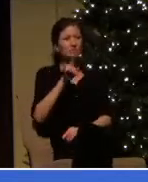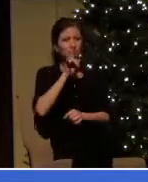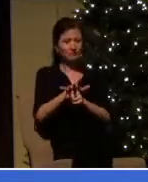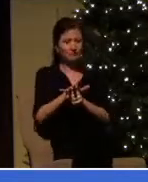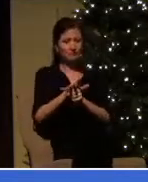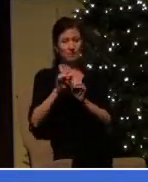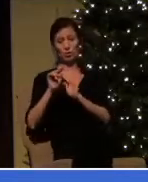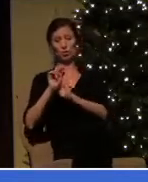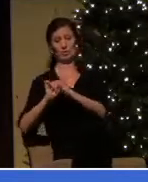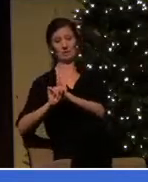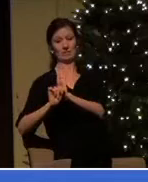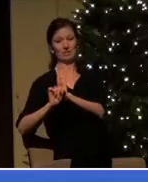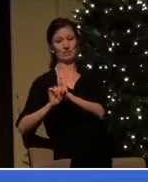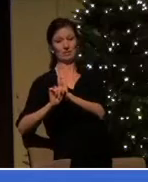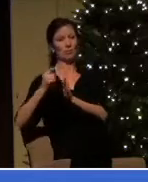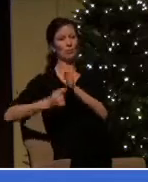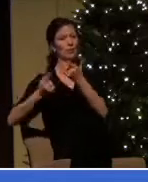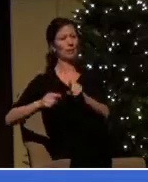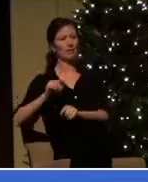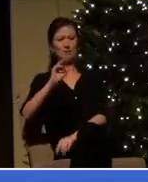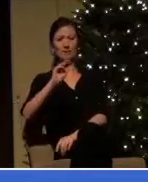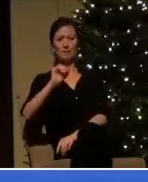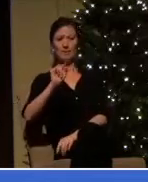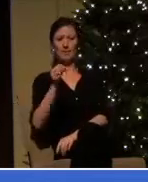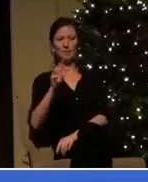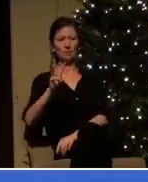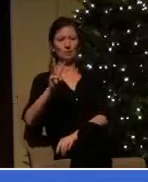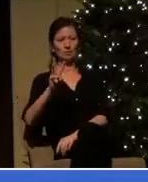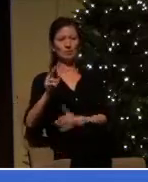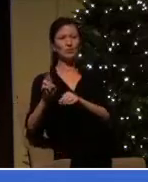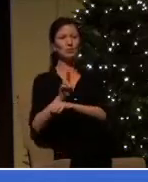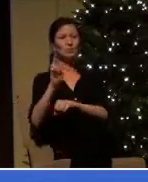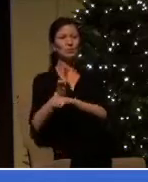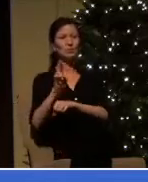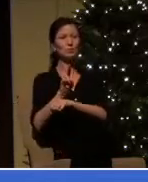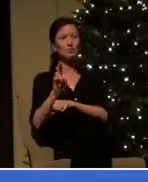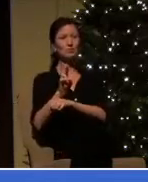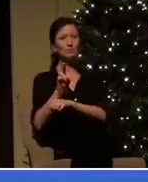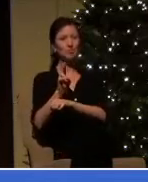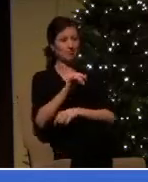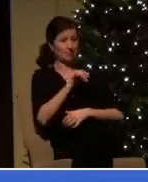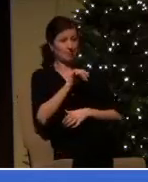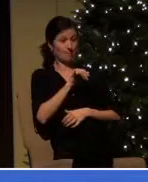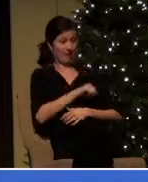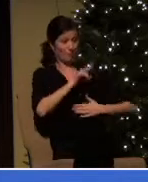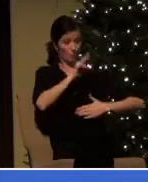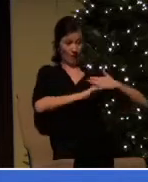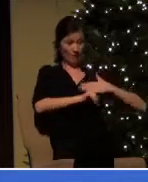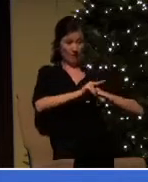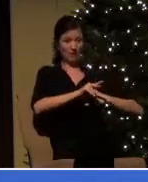Testament, what happens? Well, you have Matthew using this to demonstrate